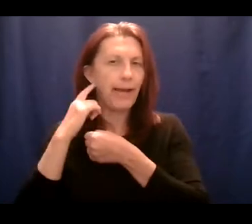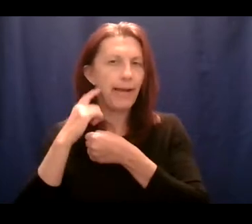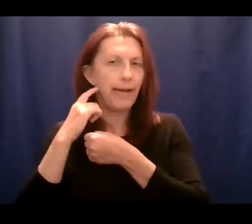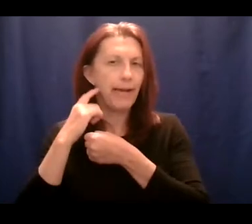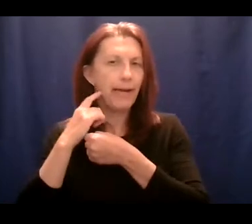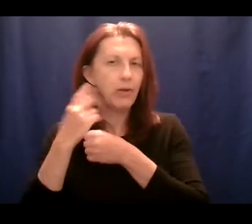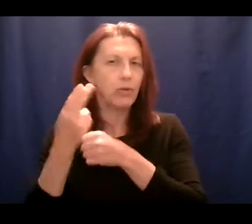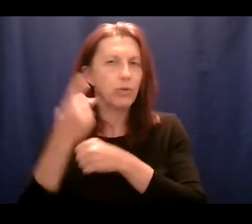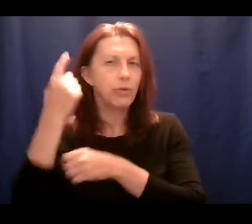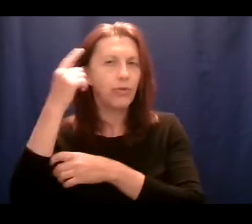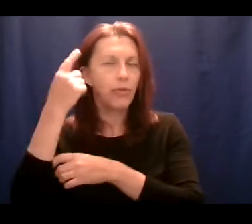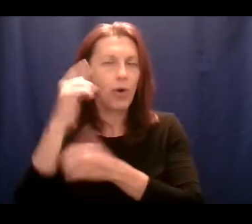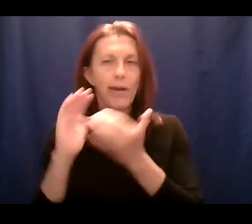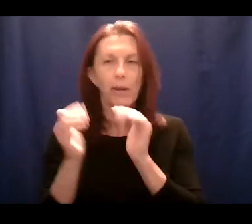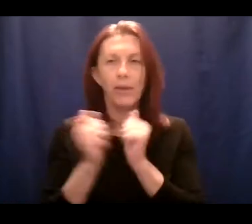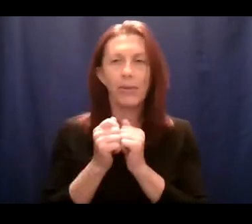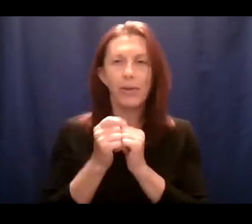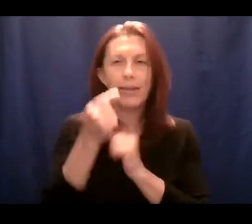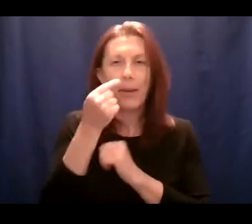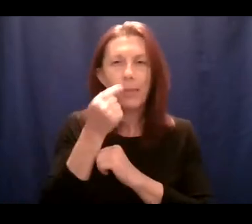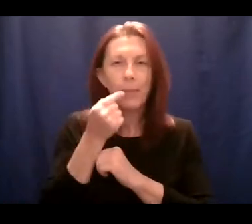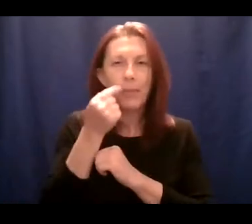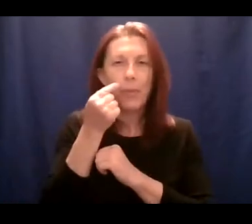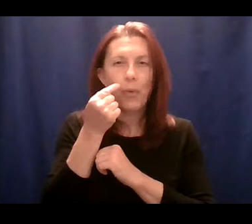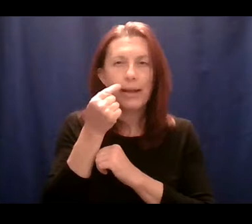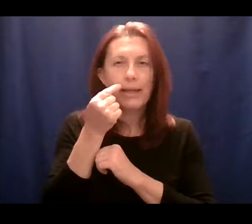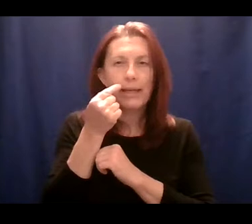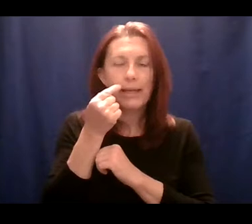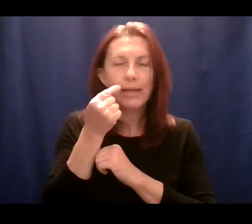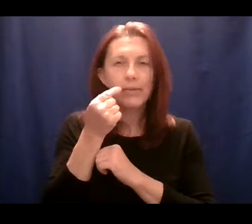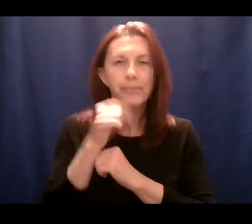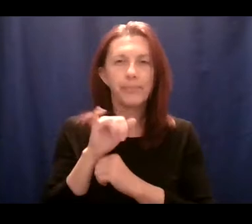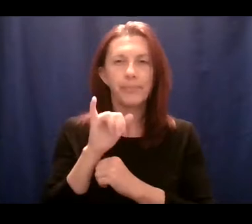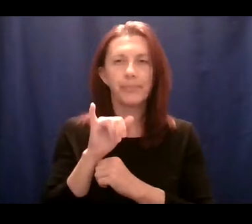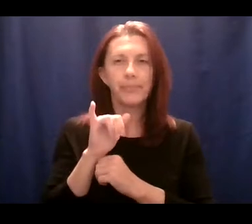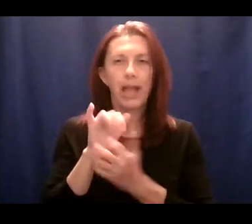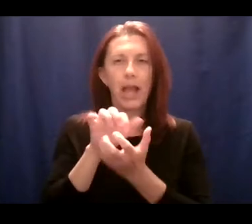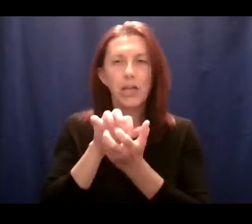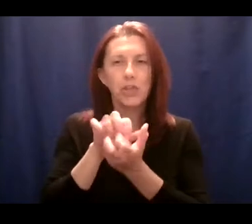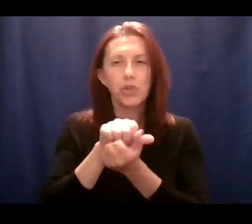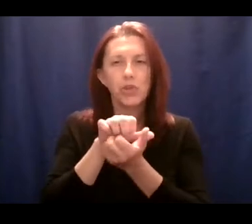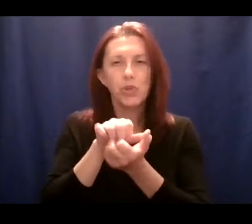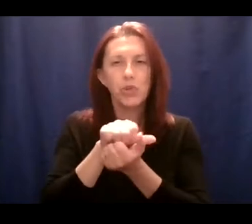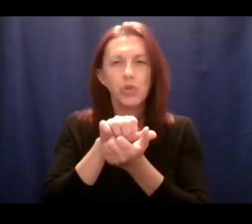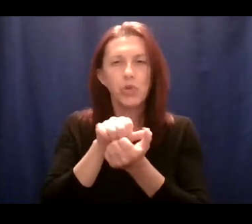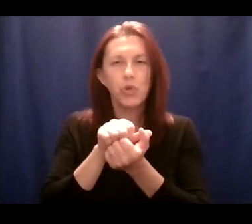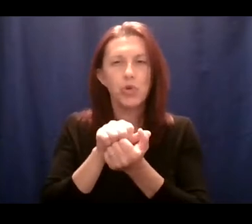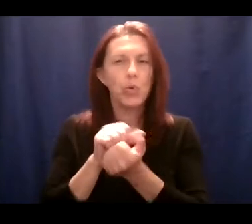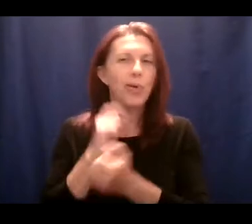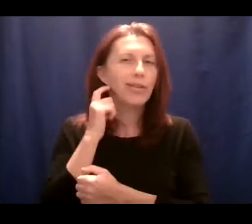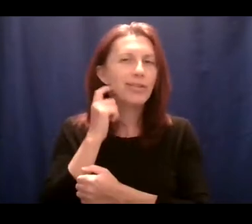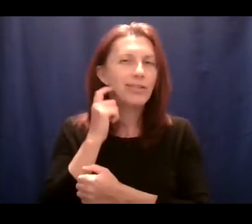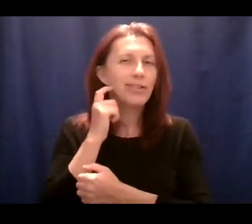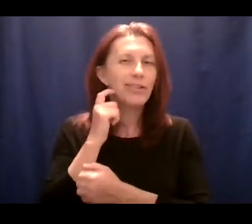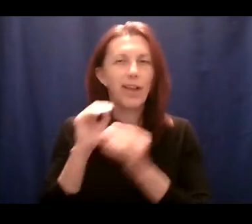pointier teeth. If you were thinking, I chew with my back teeth and they're a little flatter. You're right.